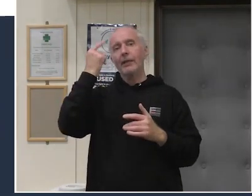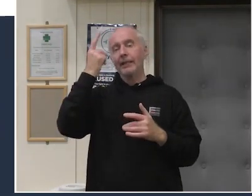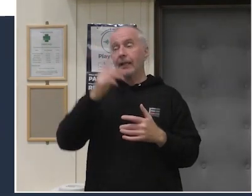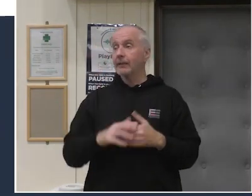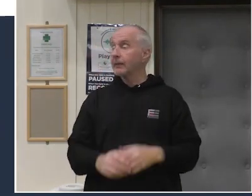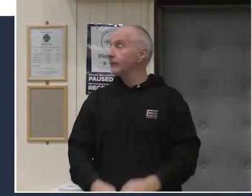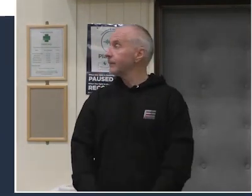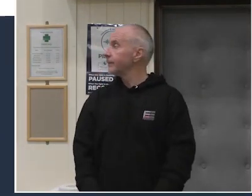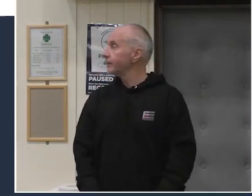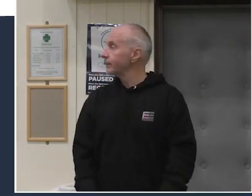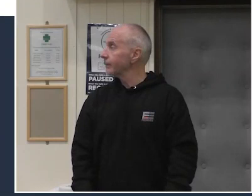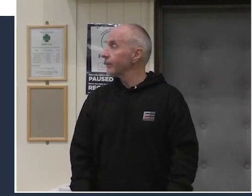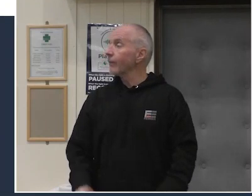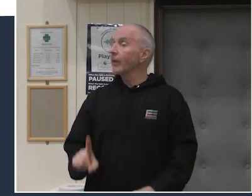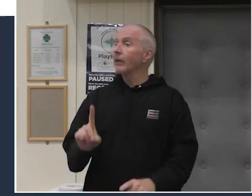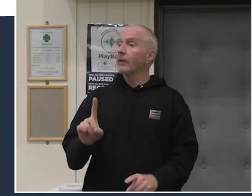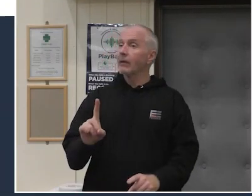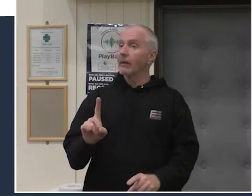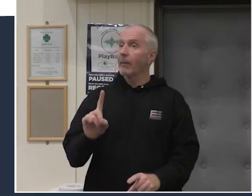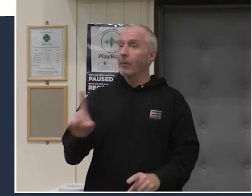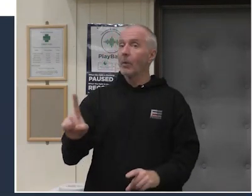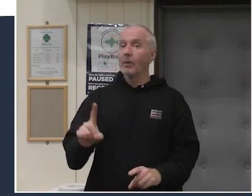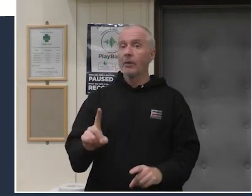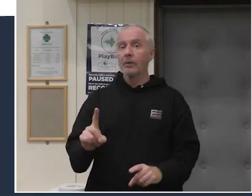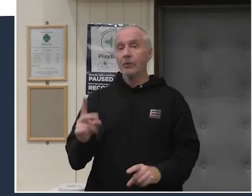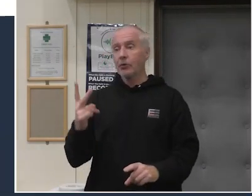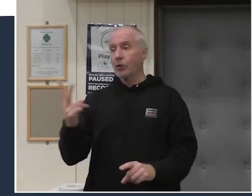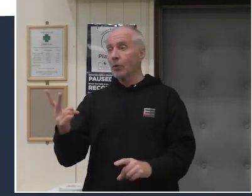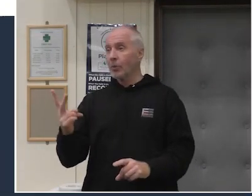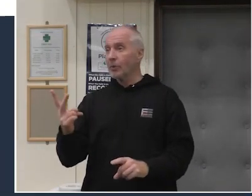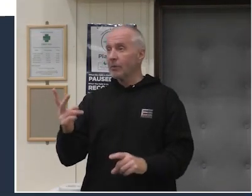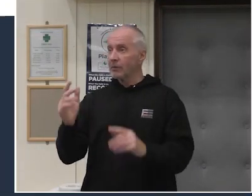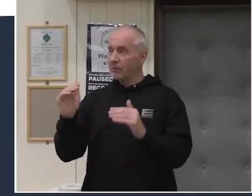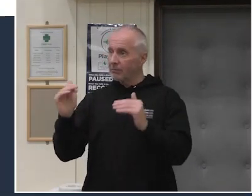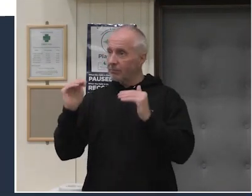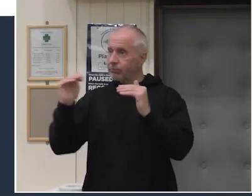two very, very good theoretical physicists,